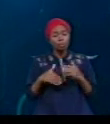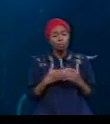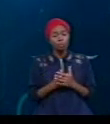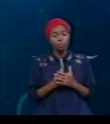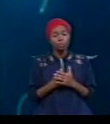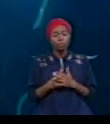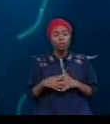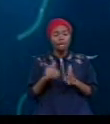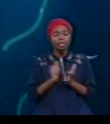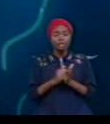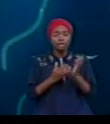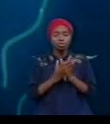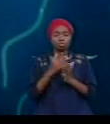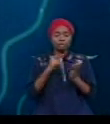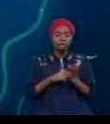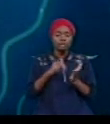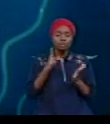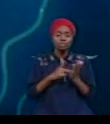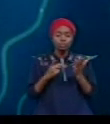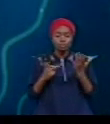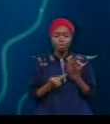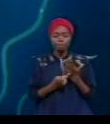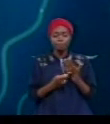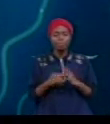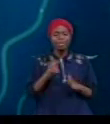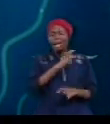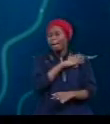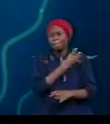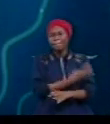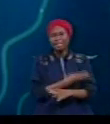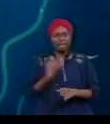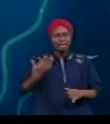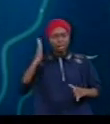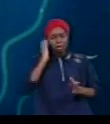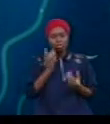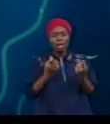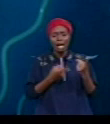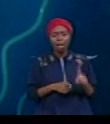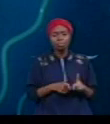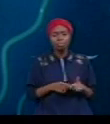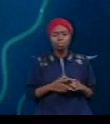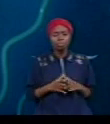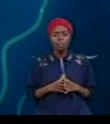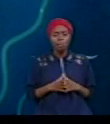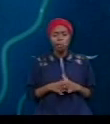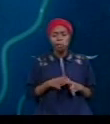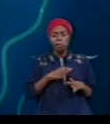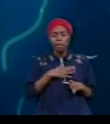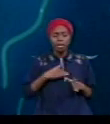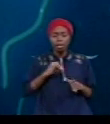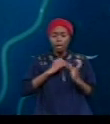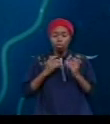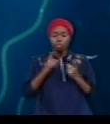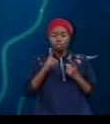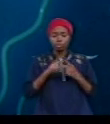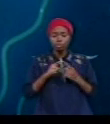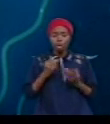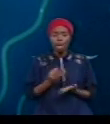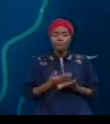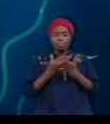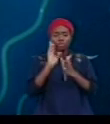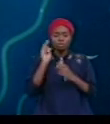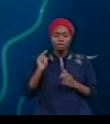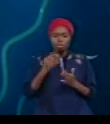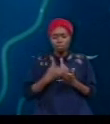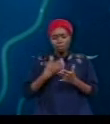that through this GCK, mighty things will be wrought. And I want you to present your need before the Almighty